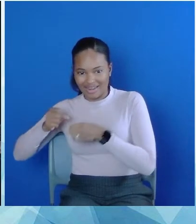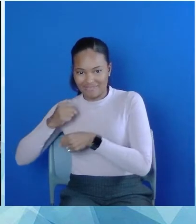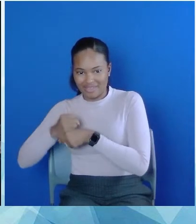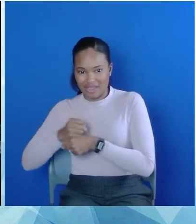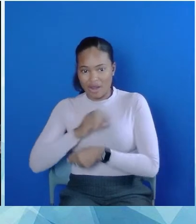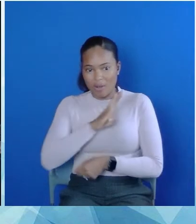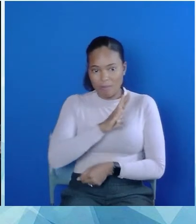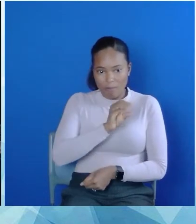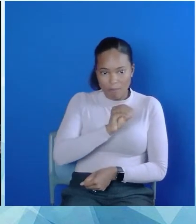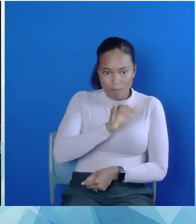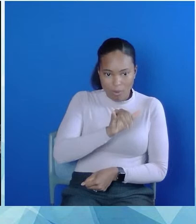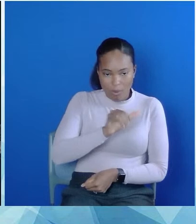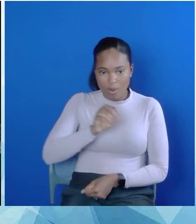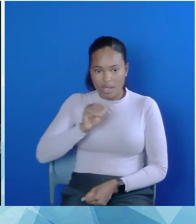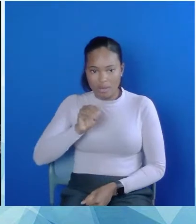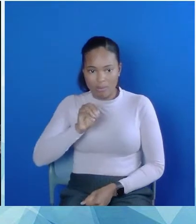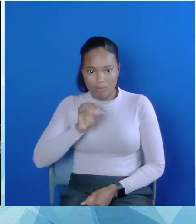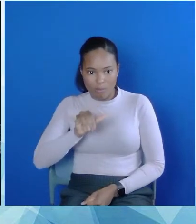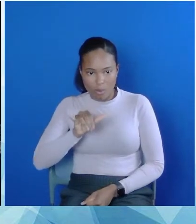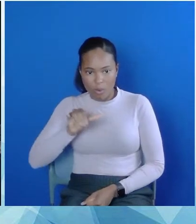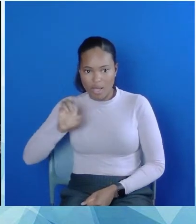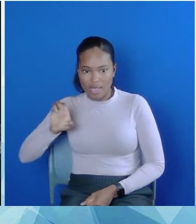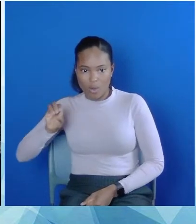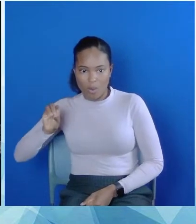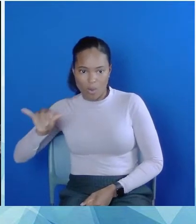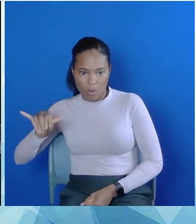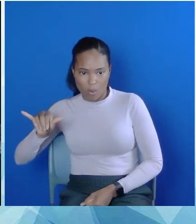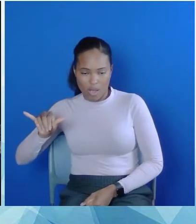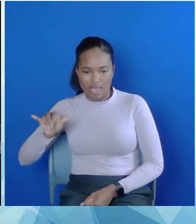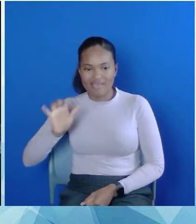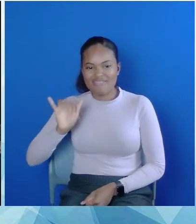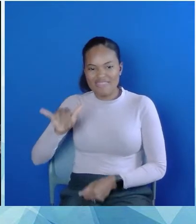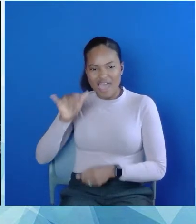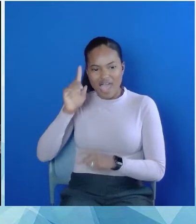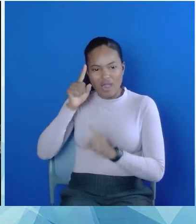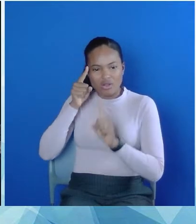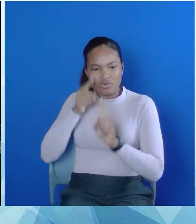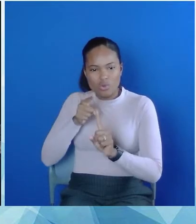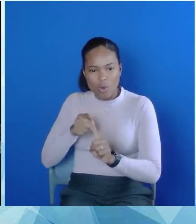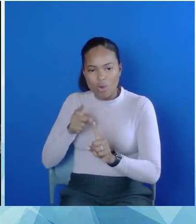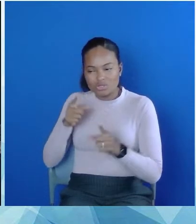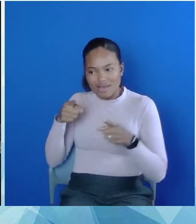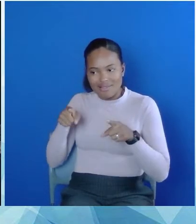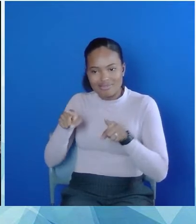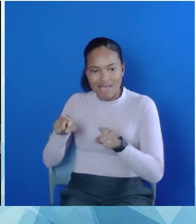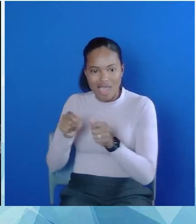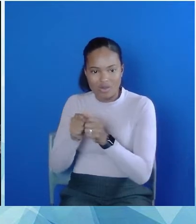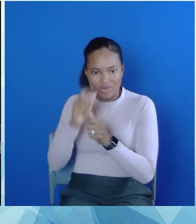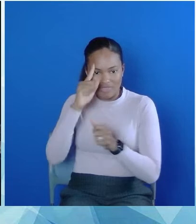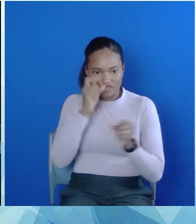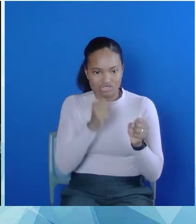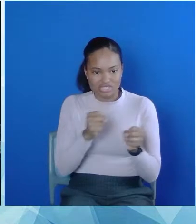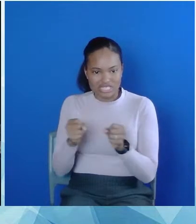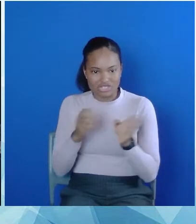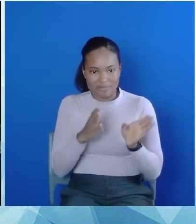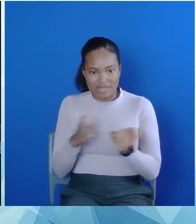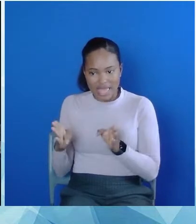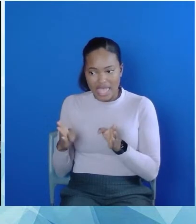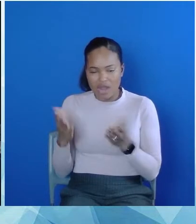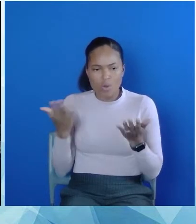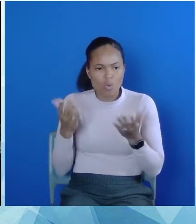how their goals and plans line up to the strategic plan, what type of resources they will need to carry that out, their